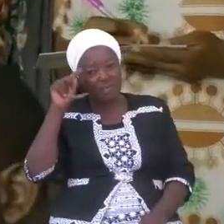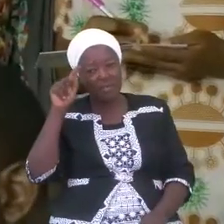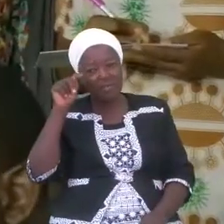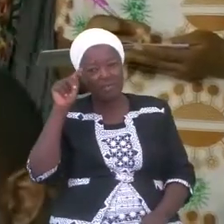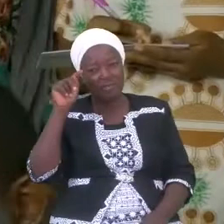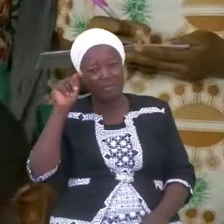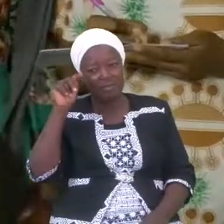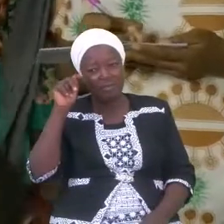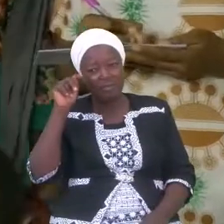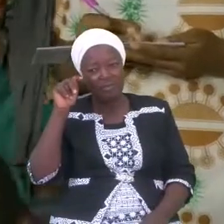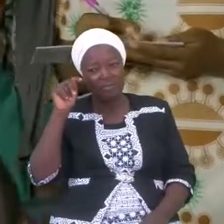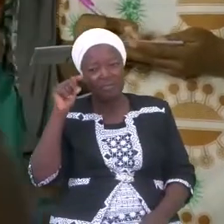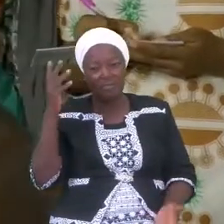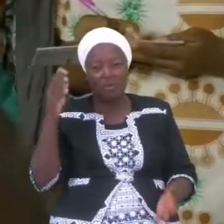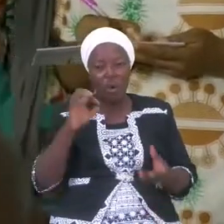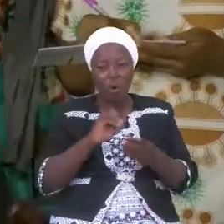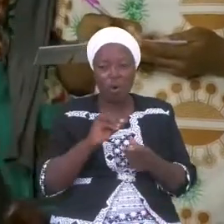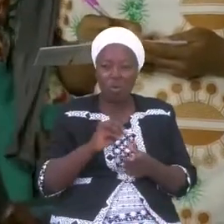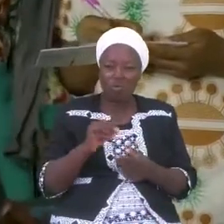or through WhatsApp,